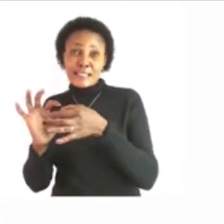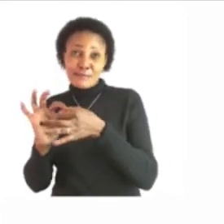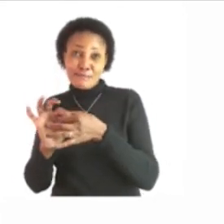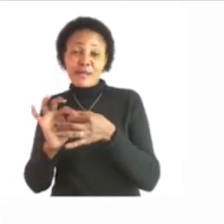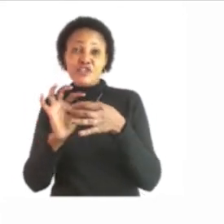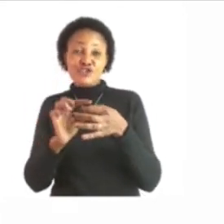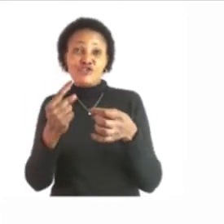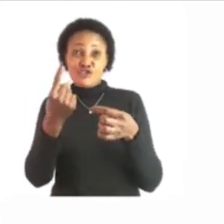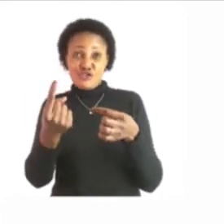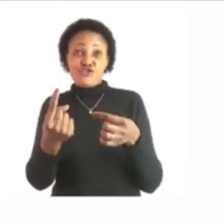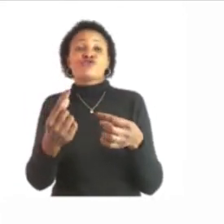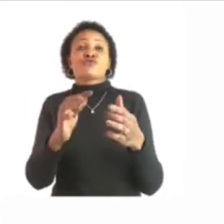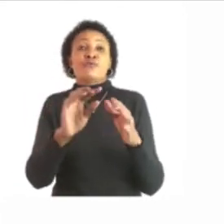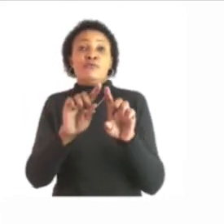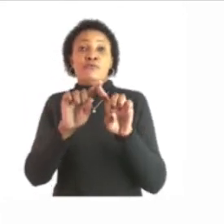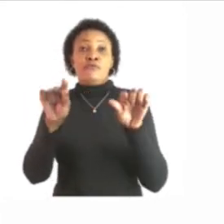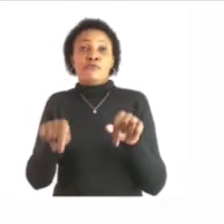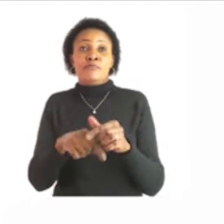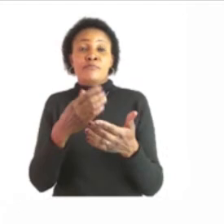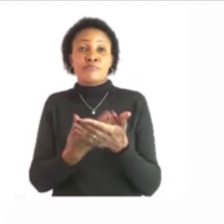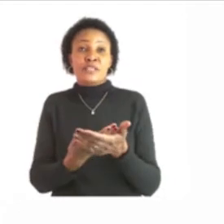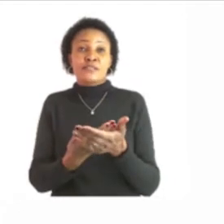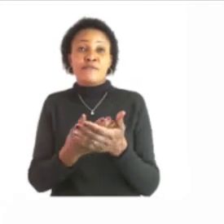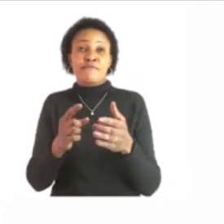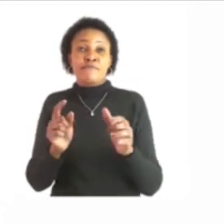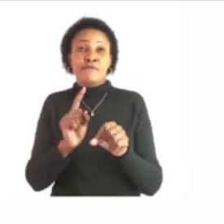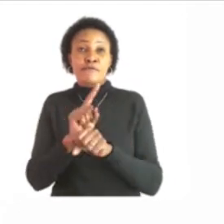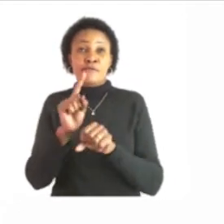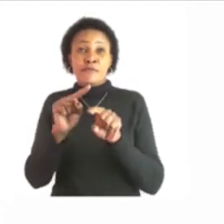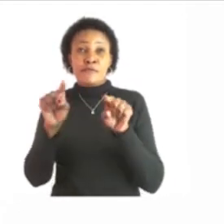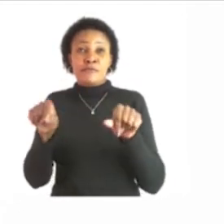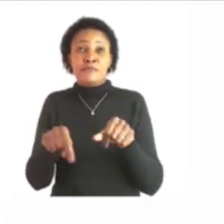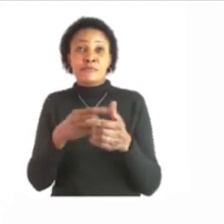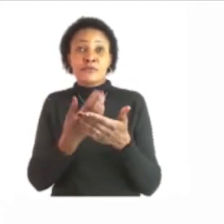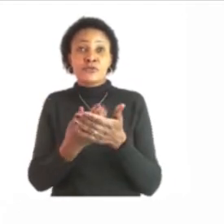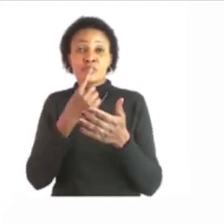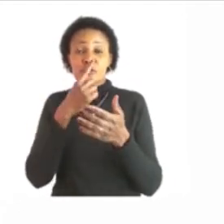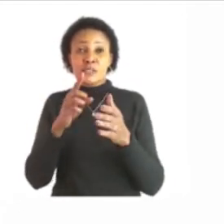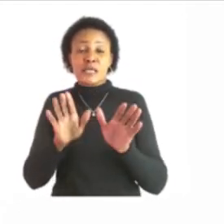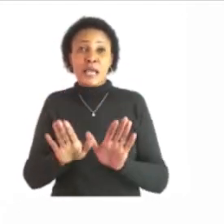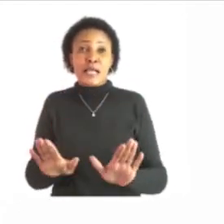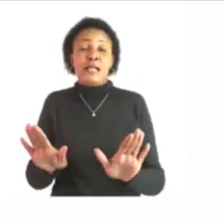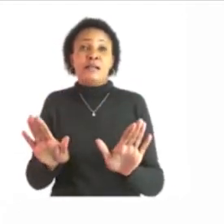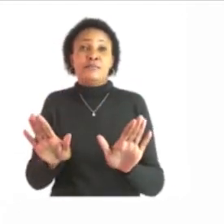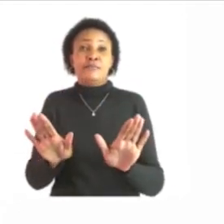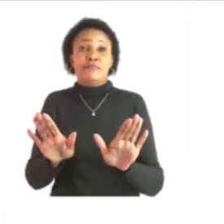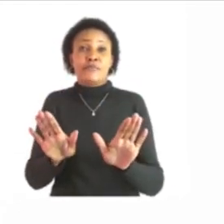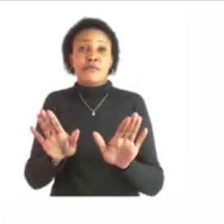picture. In the first picture, we have a girl. And under this girl, there are two